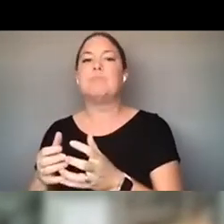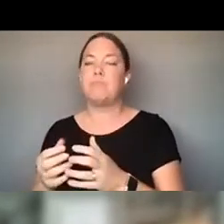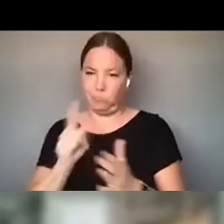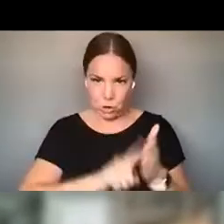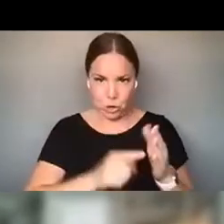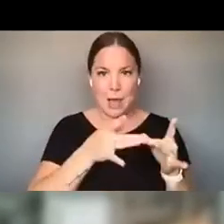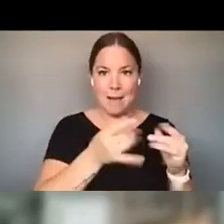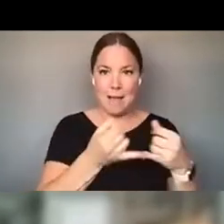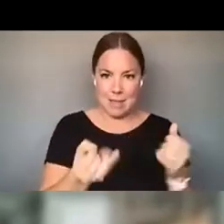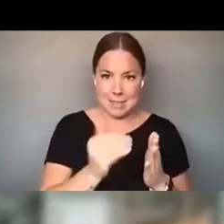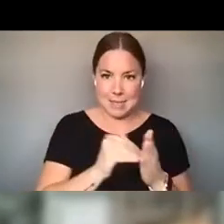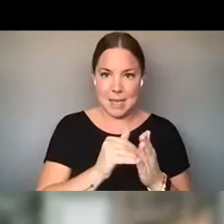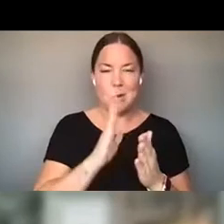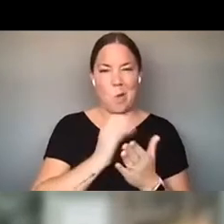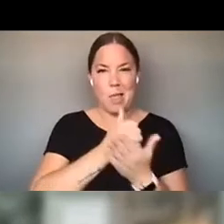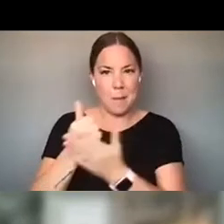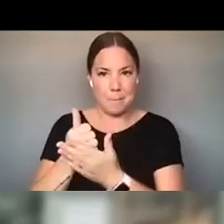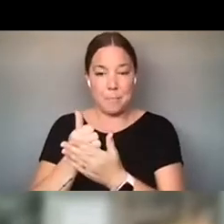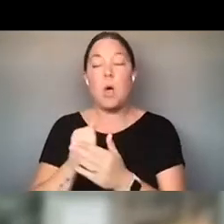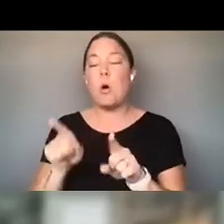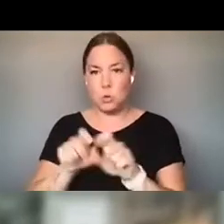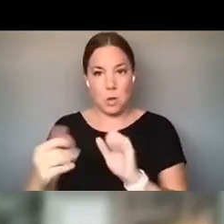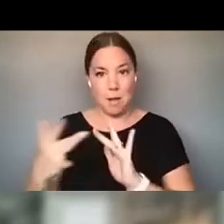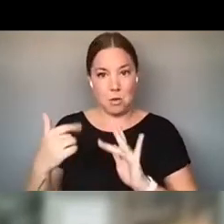helpful tips or please contact us.